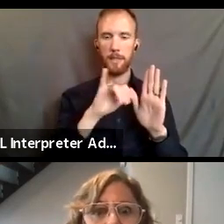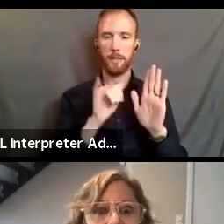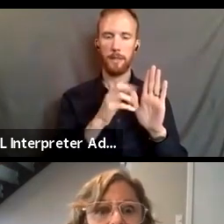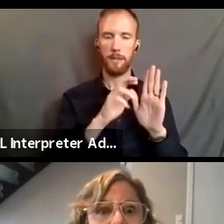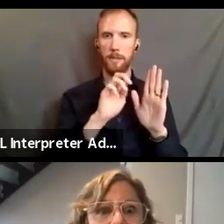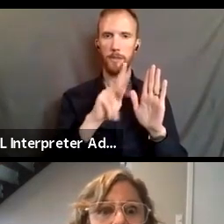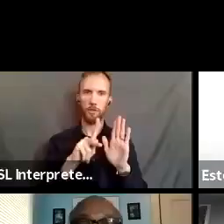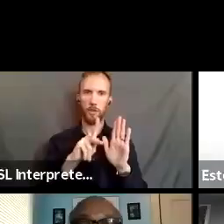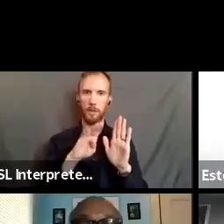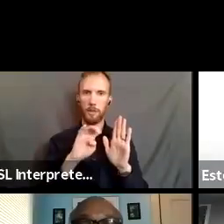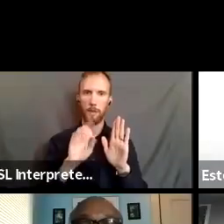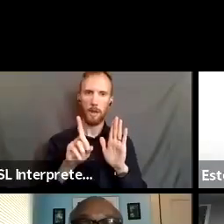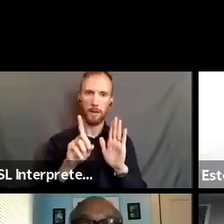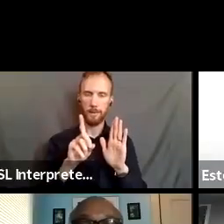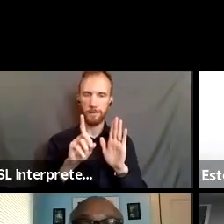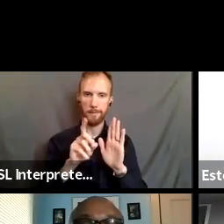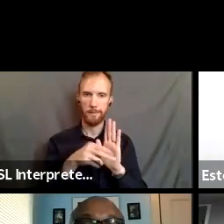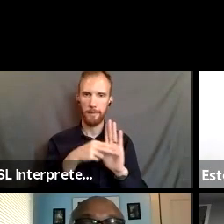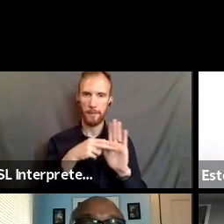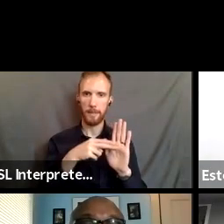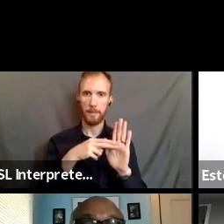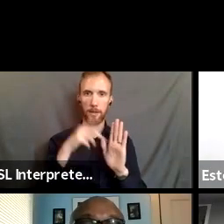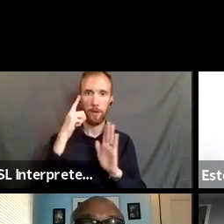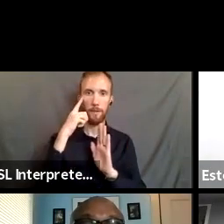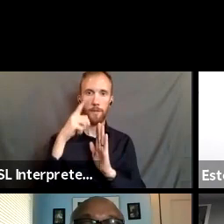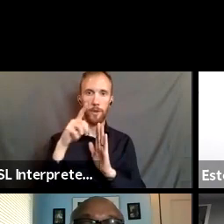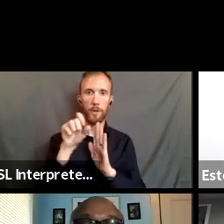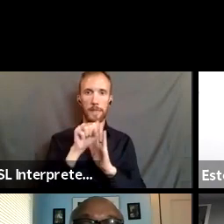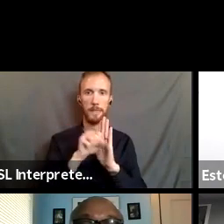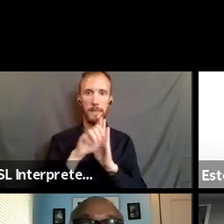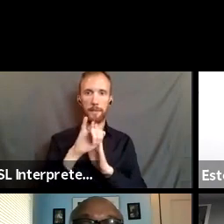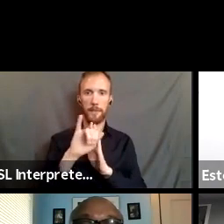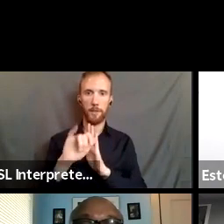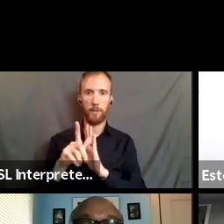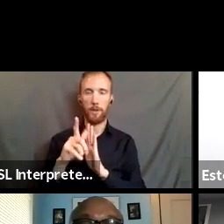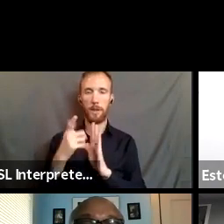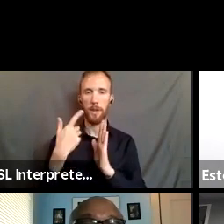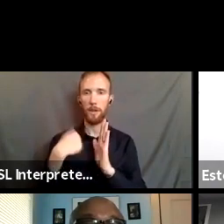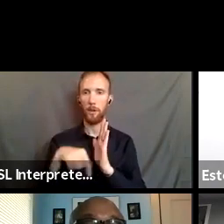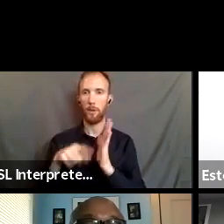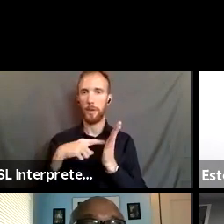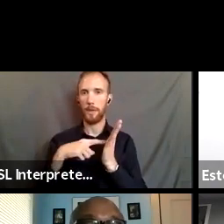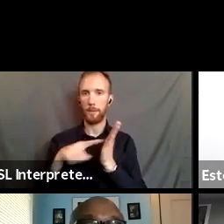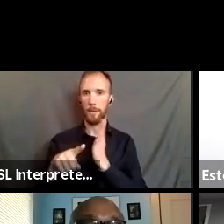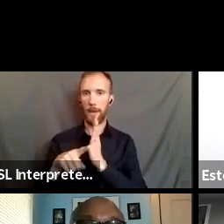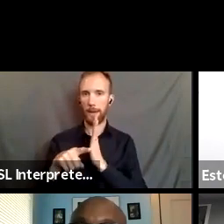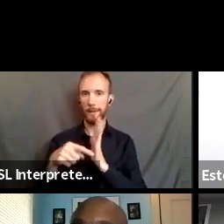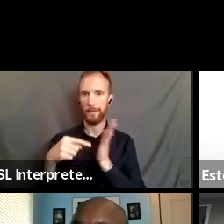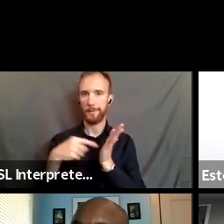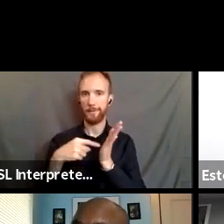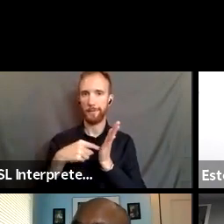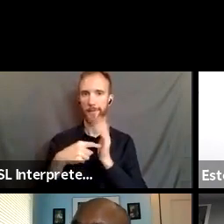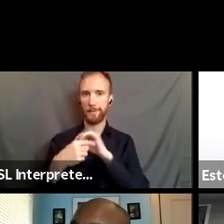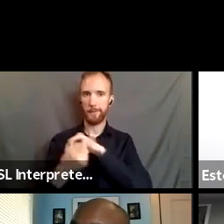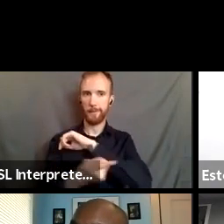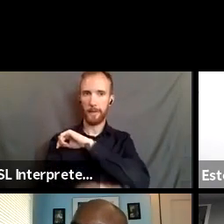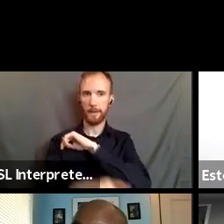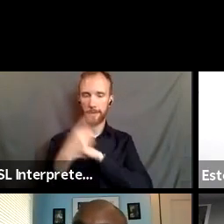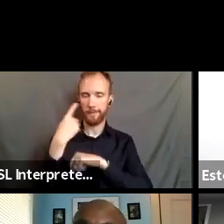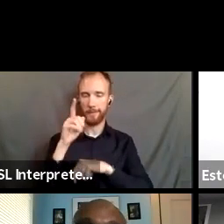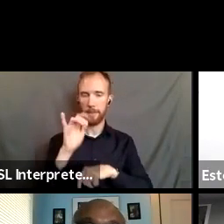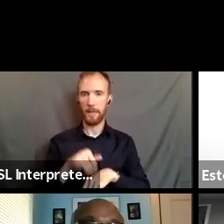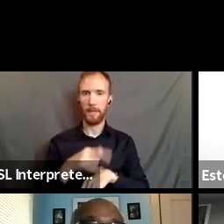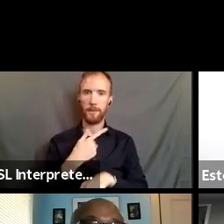the state of illinois pay a penalty for the for where they are to uh so we've been waiting we've been very